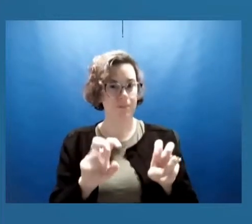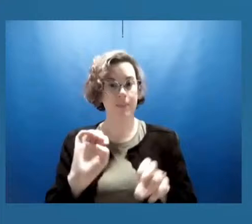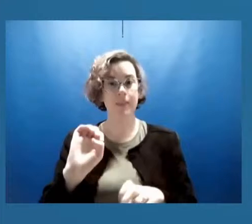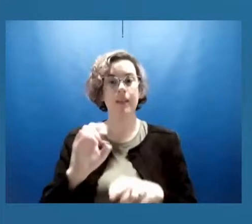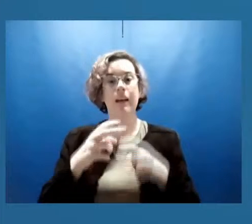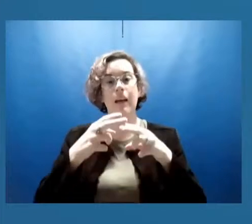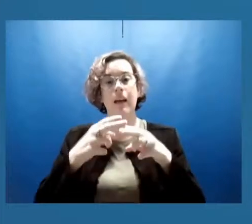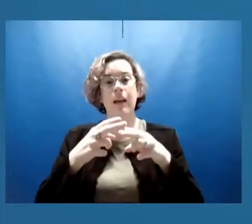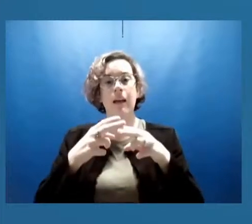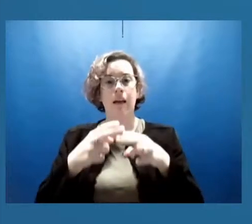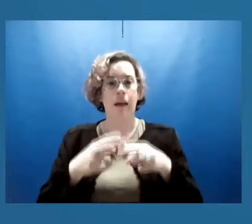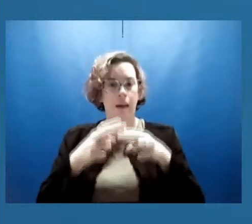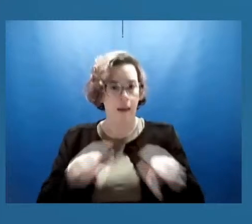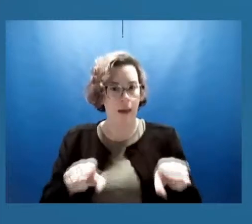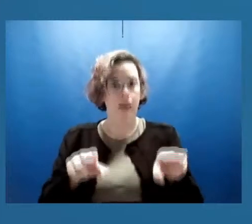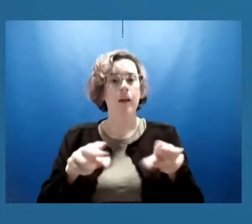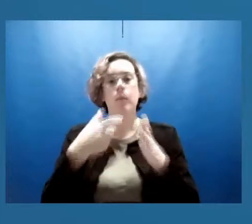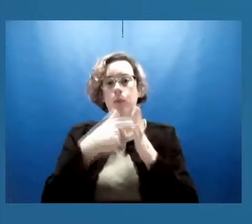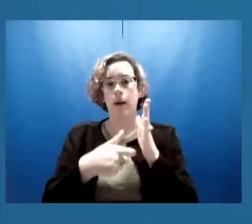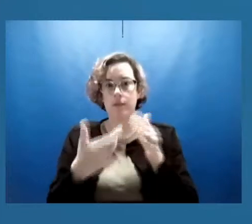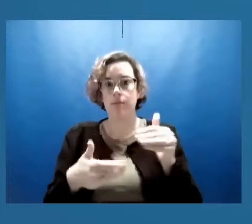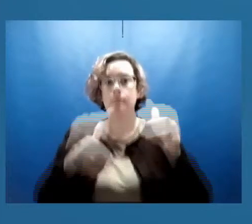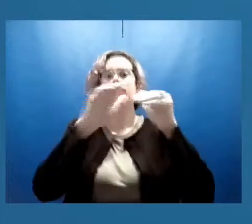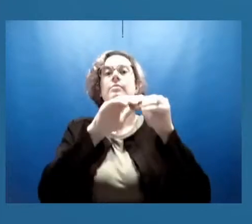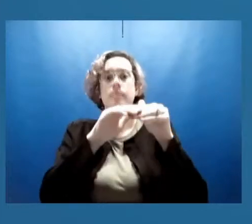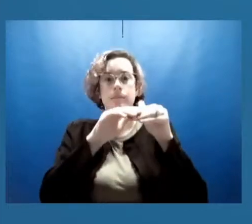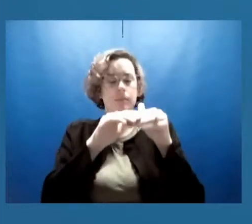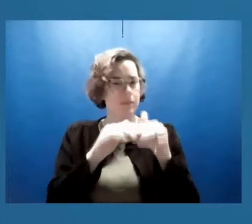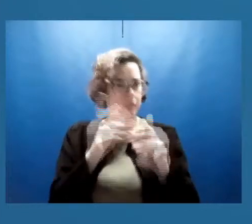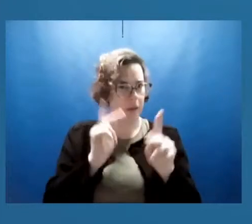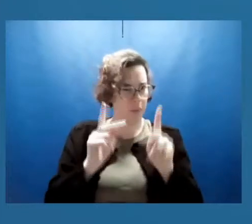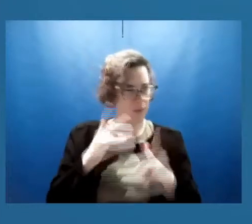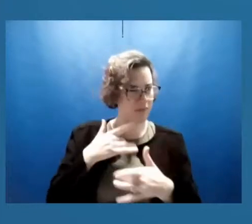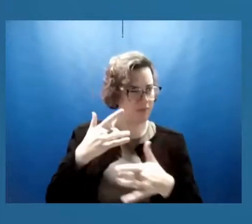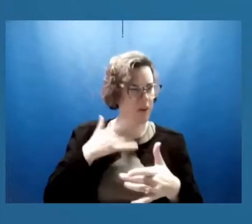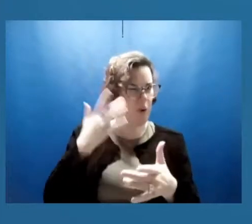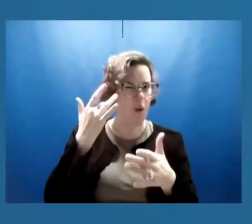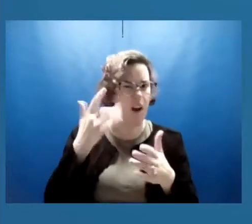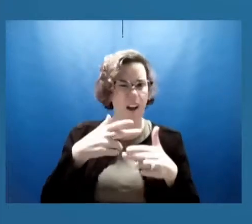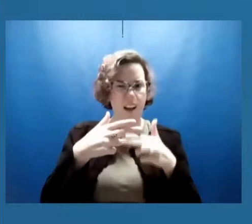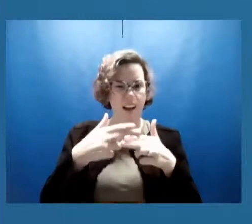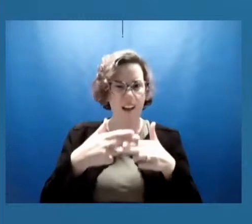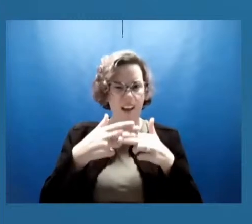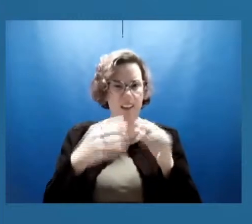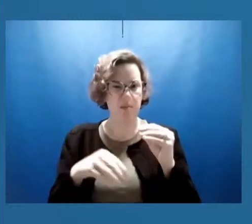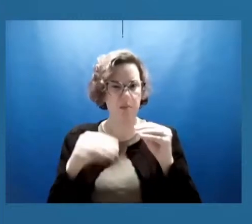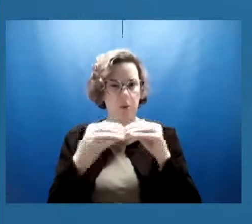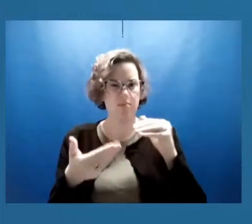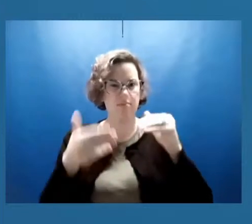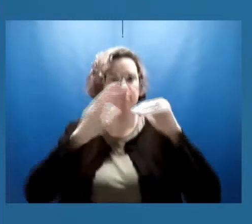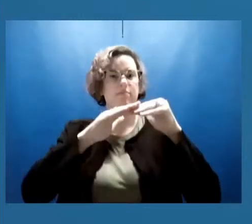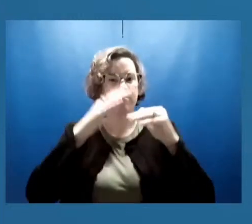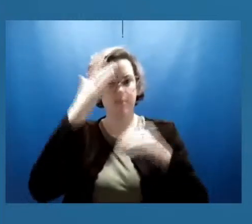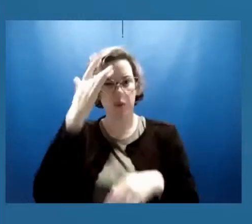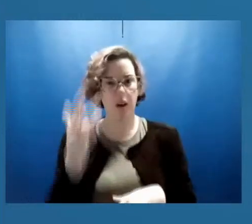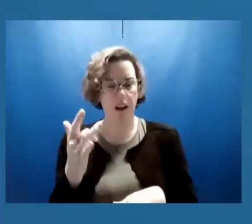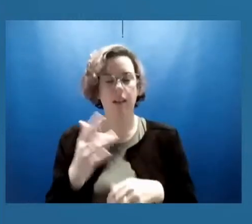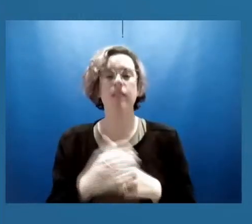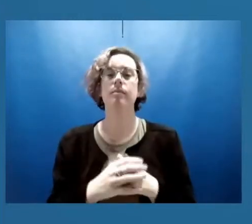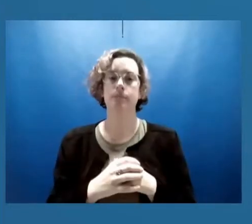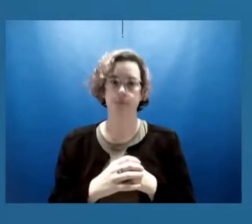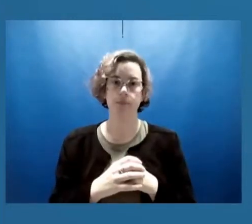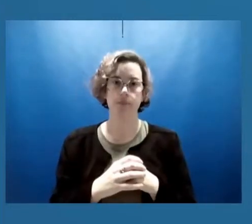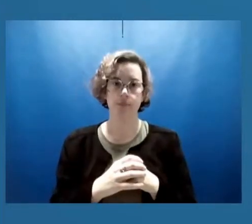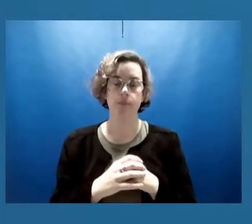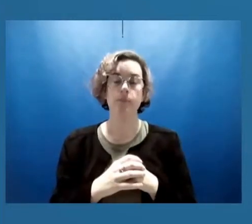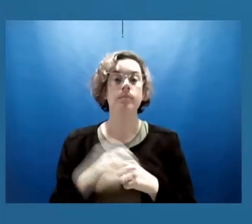up, I think this is something that people really care about, right? Is why am I paying more money for eggs? And I think the main reason for that is when you